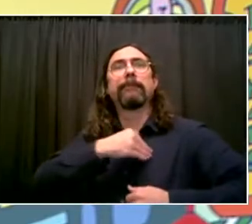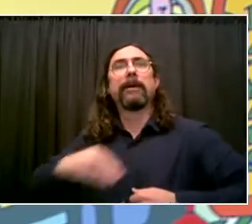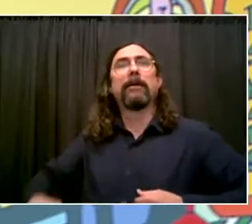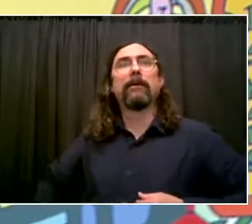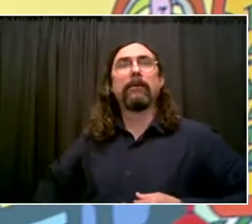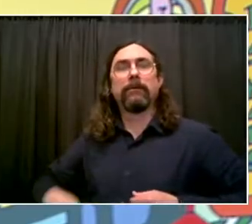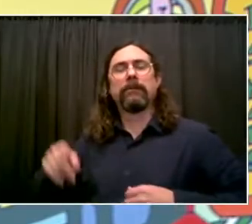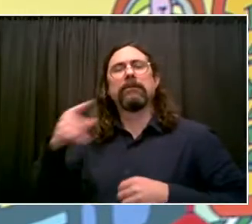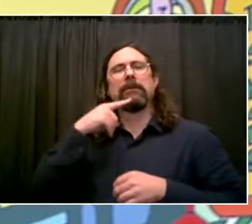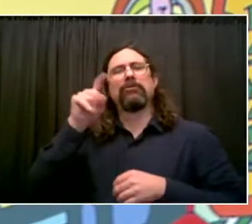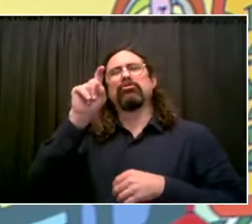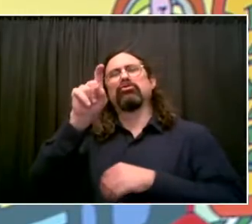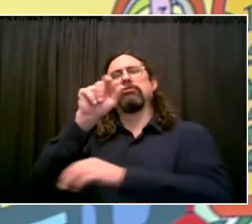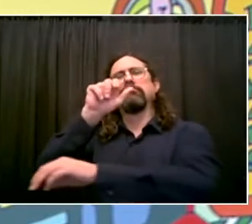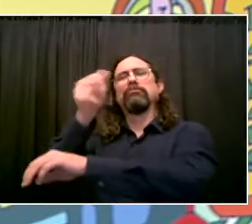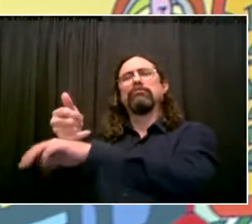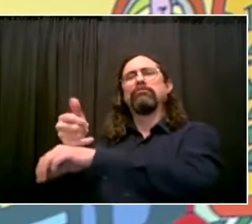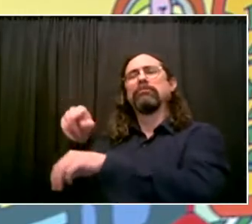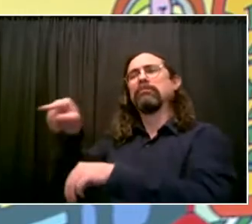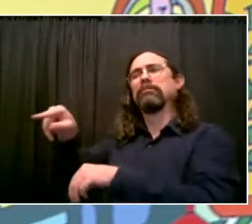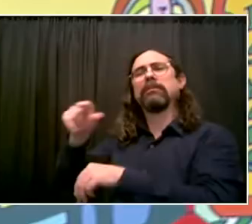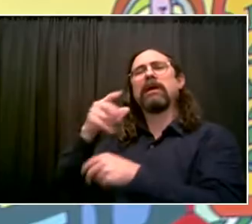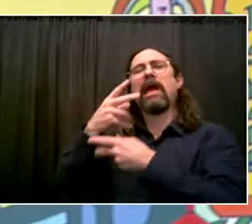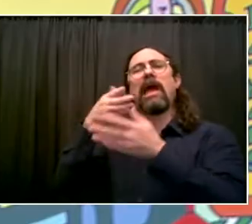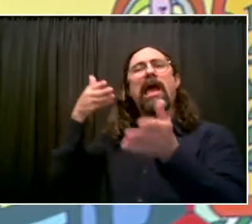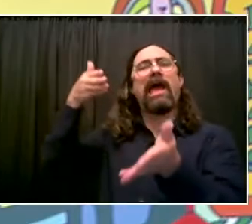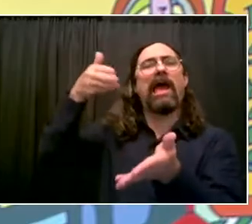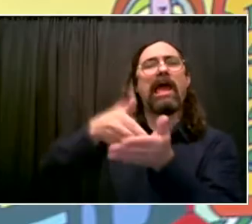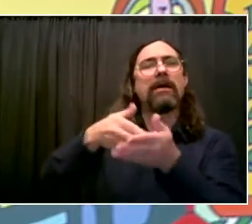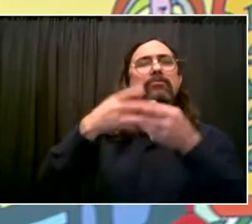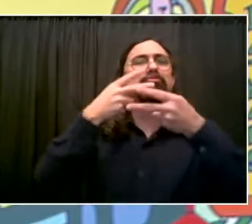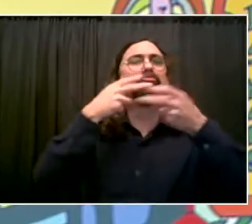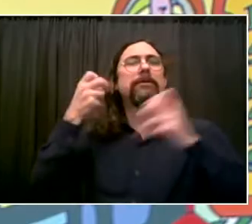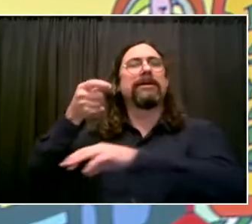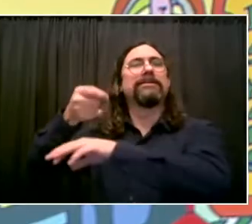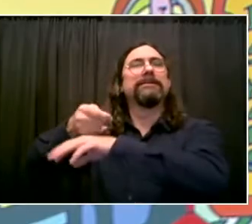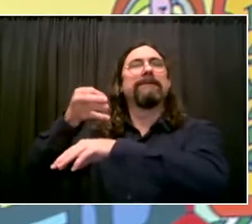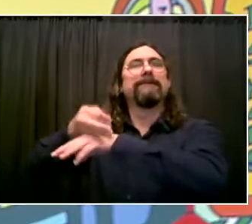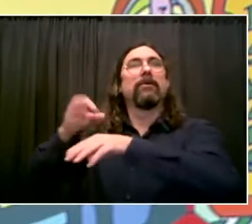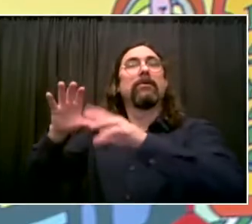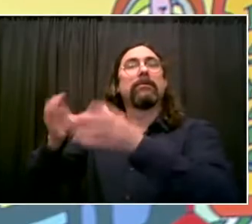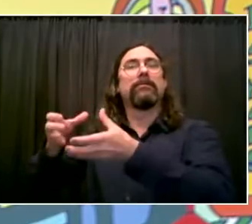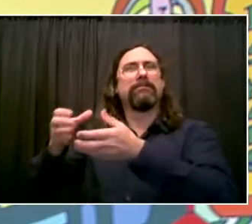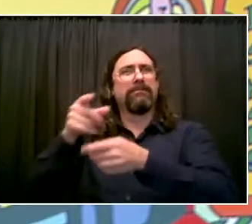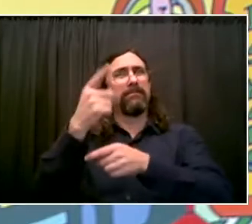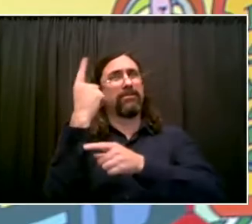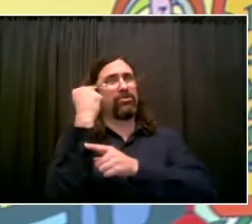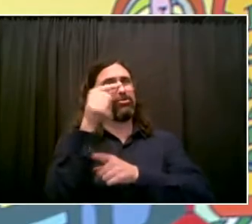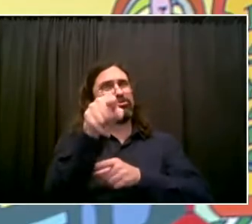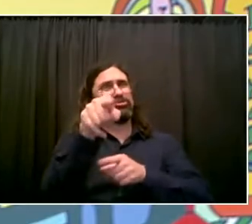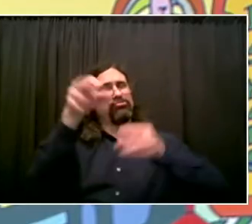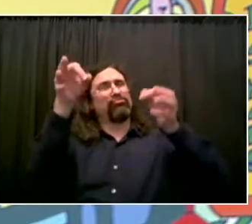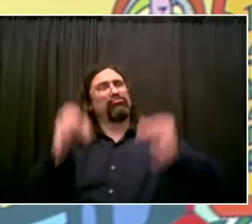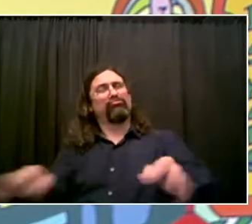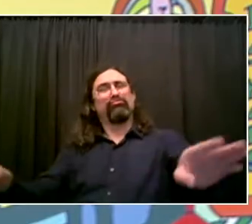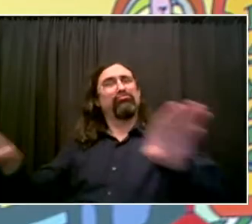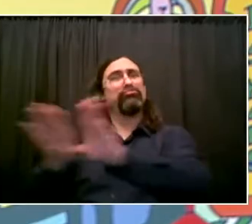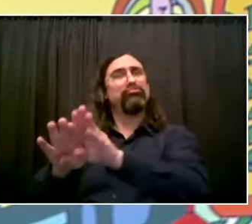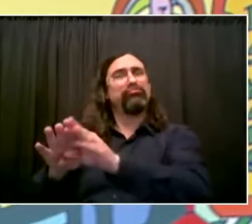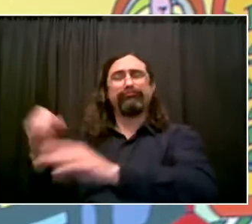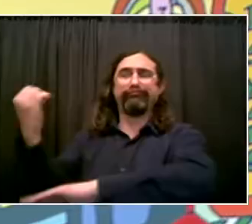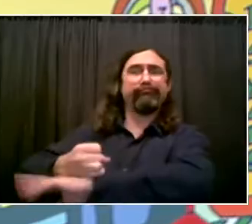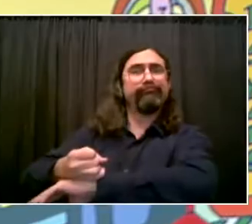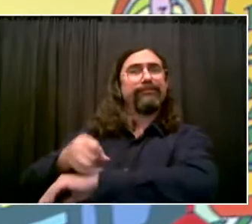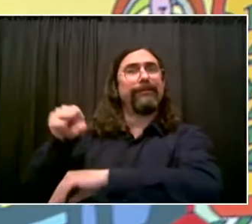thousands of gun arrests a year, but they had a high frequency of negative interactions with the public. Do you think it's time for the NYPD to consider reinstating the